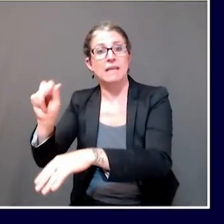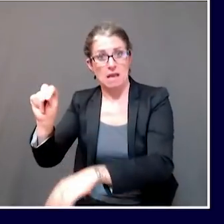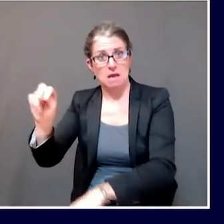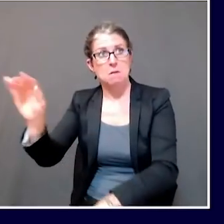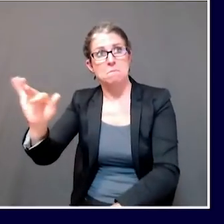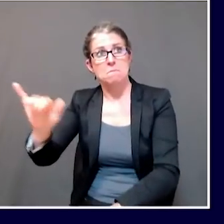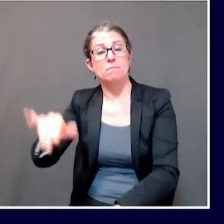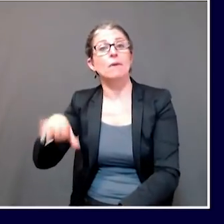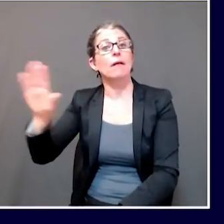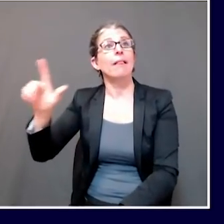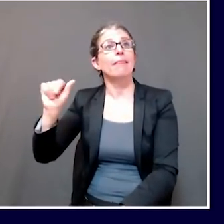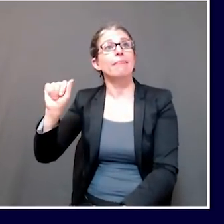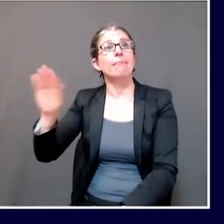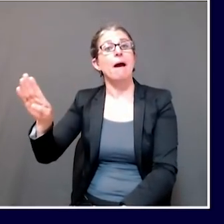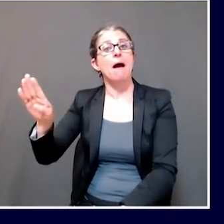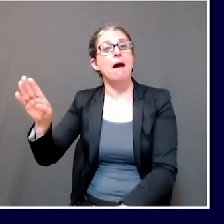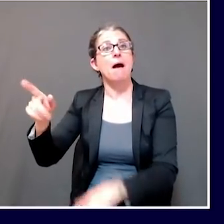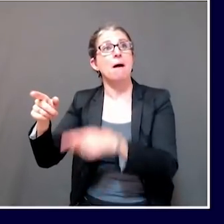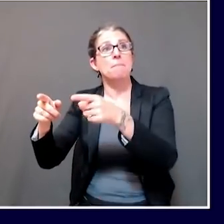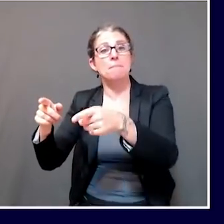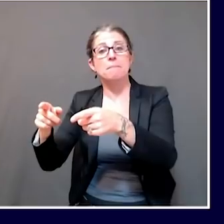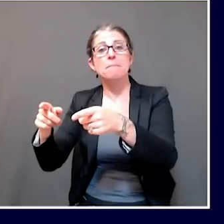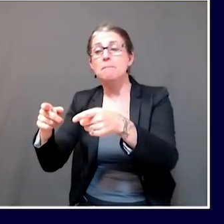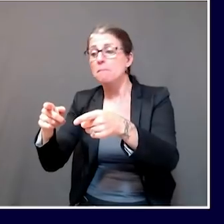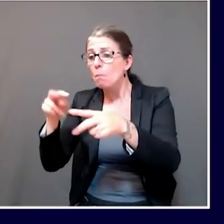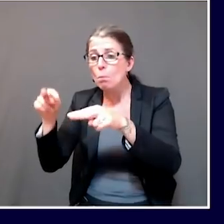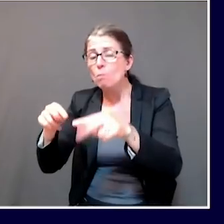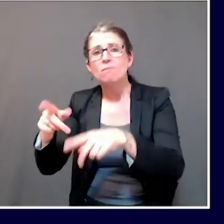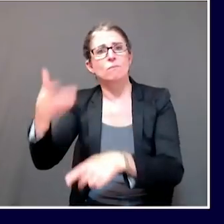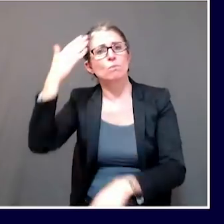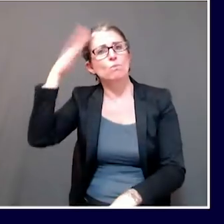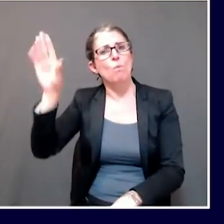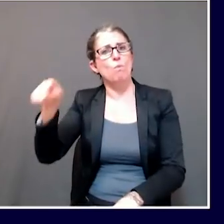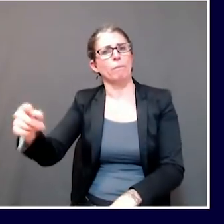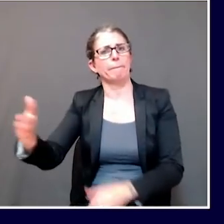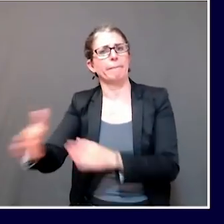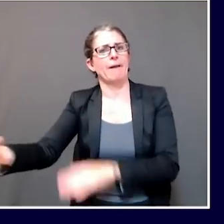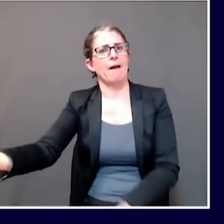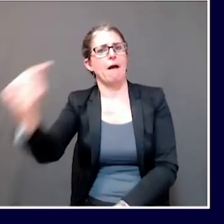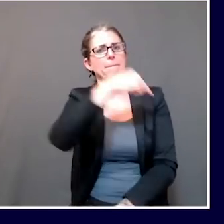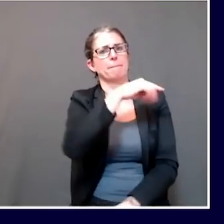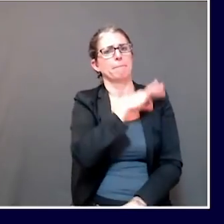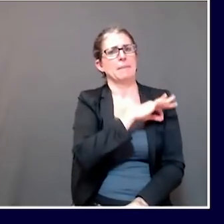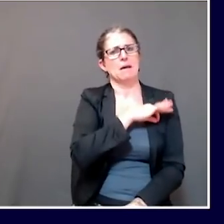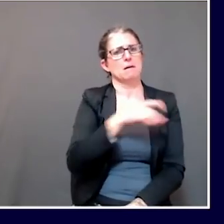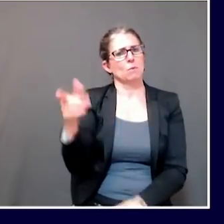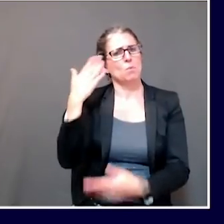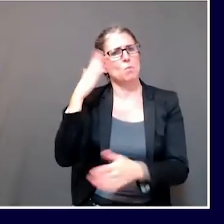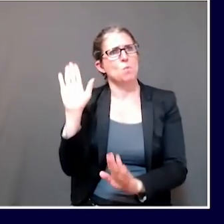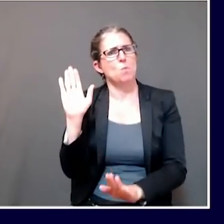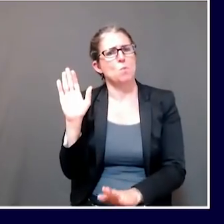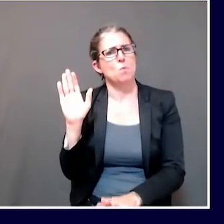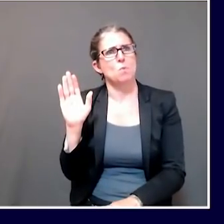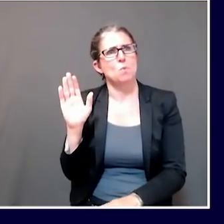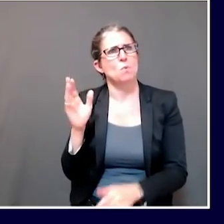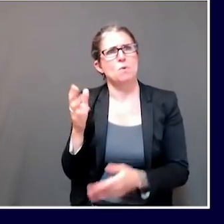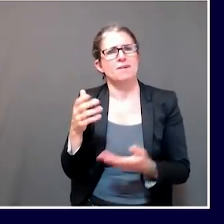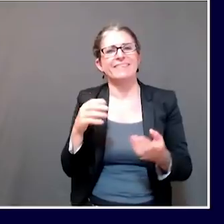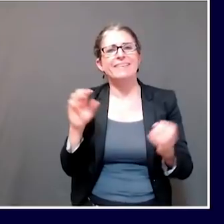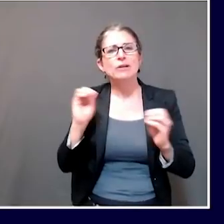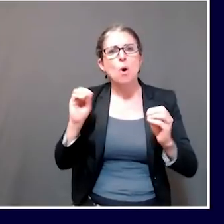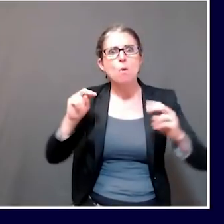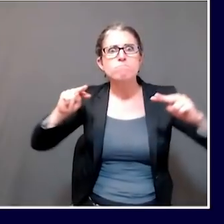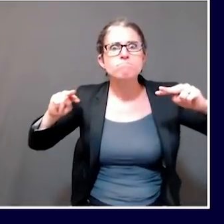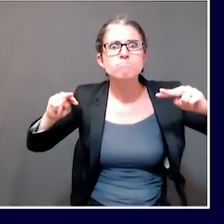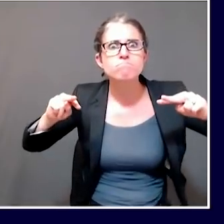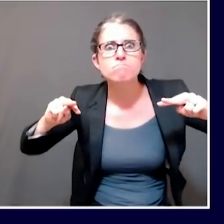is intending to travel. And again, there's no GPS trackers attached to identifiers or anything like that. So there's not